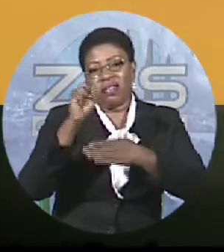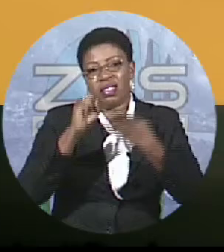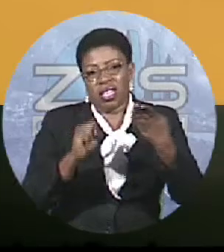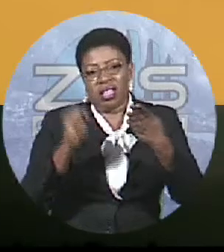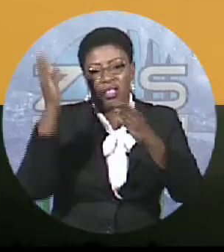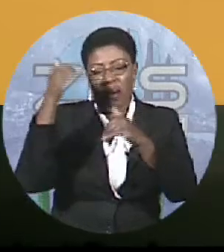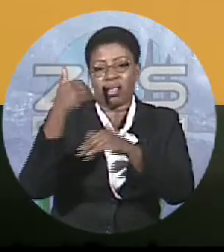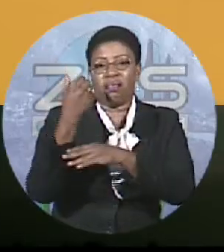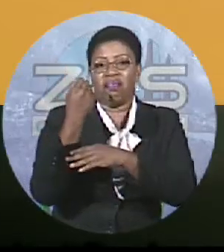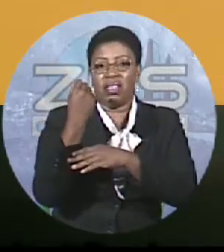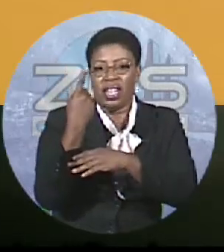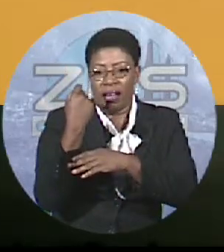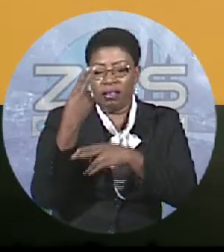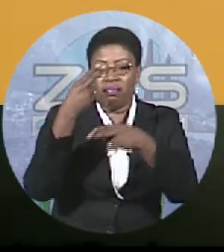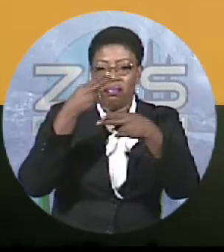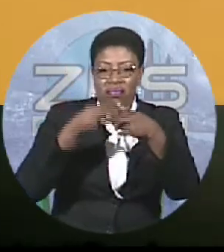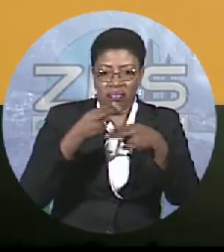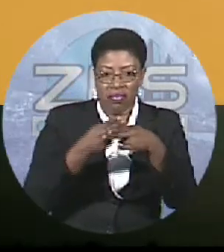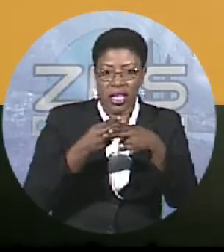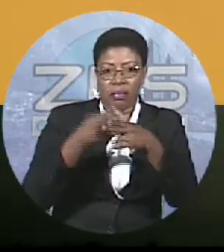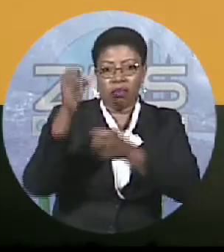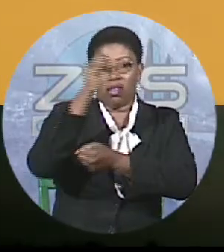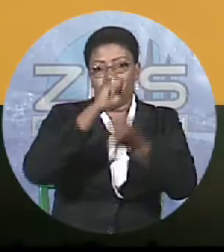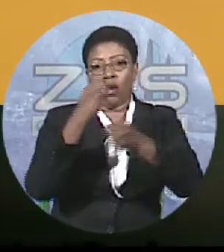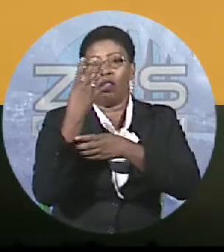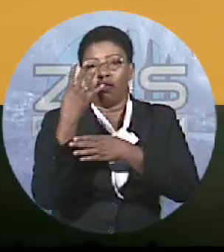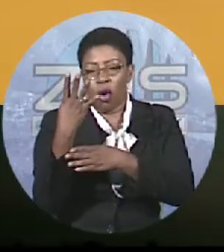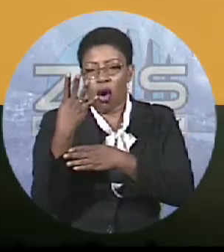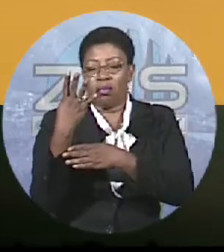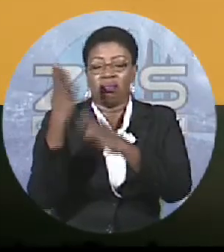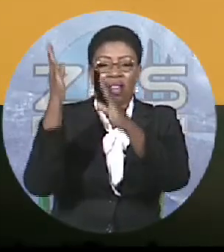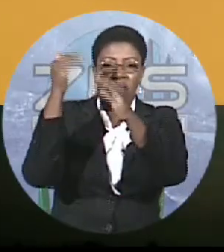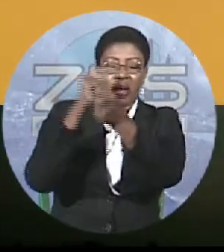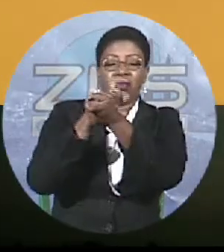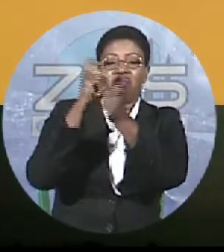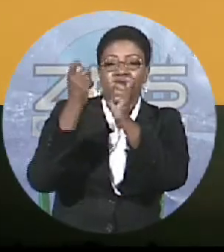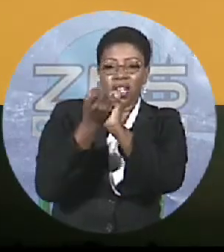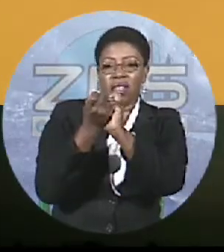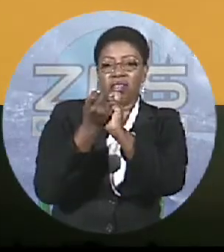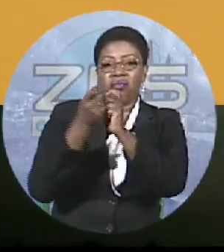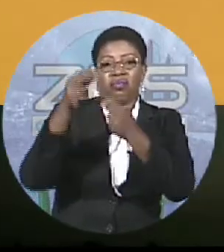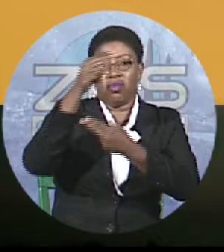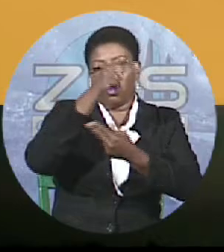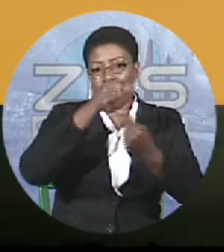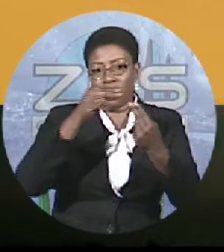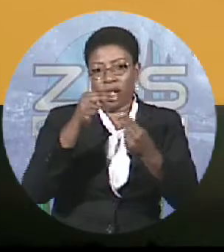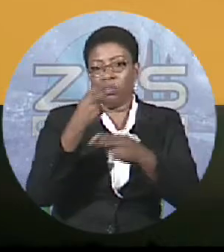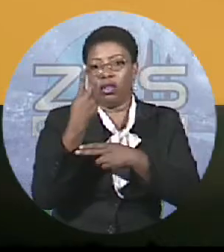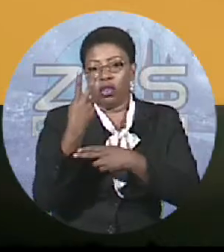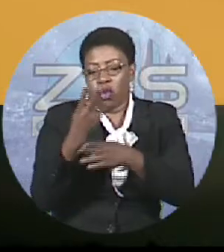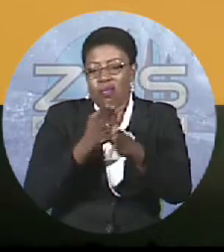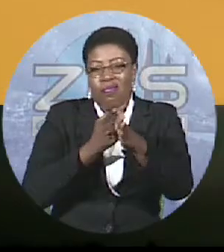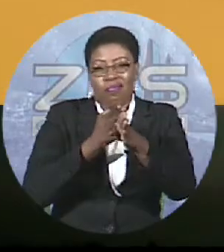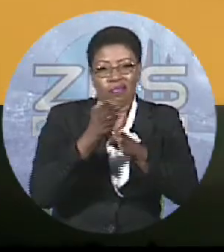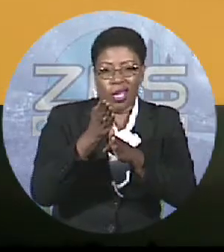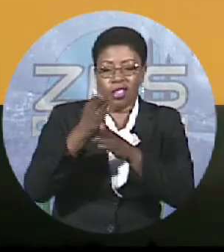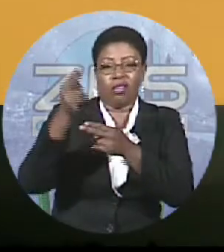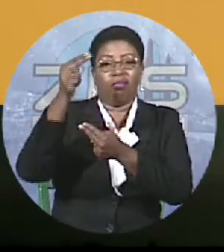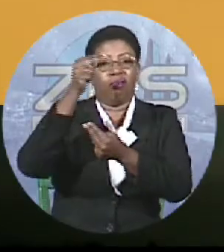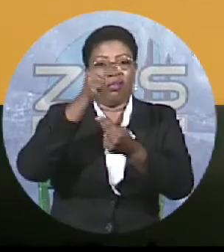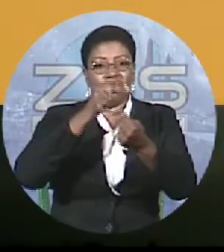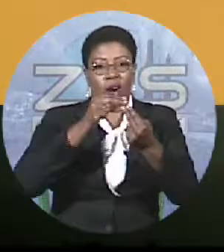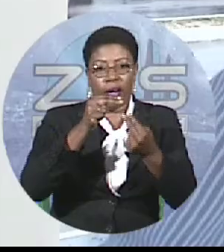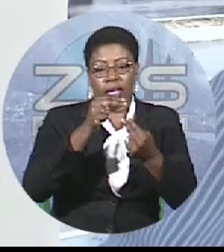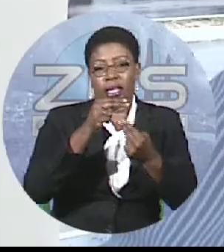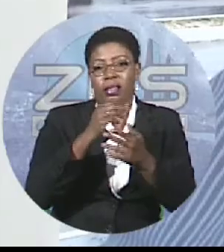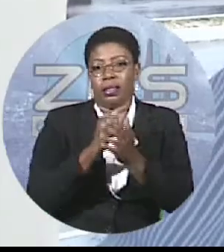anticipated to be 11 named storms, of which 4 are expected to reach hurricane intensity and 2 to become major